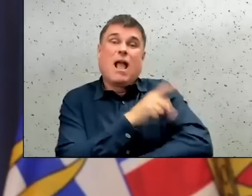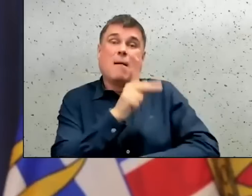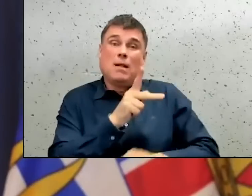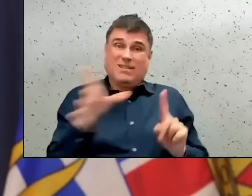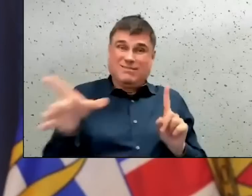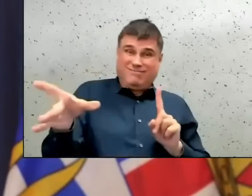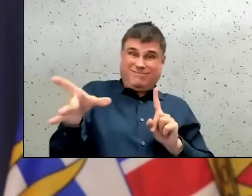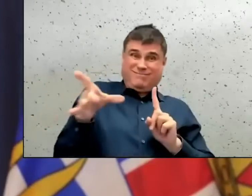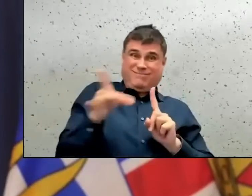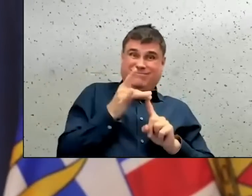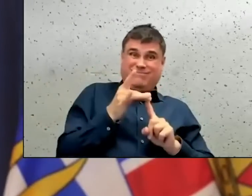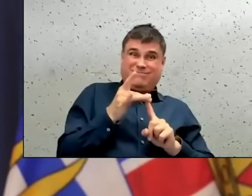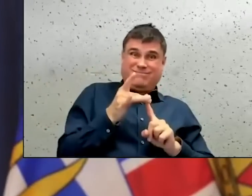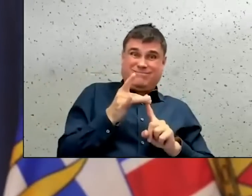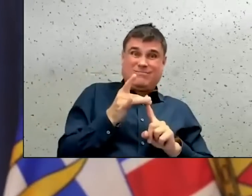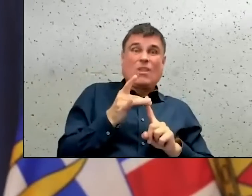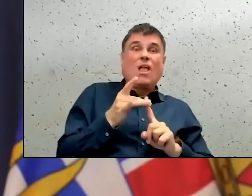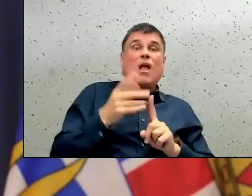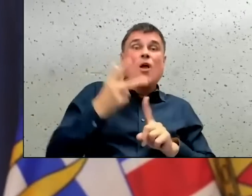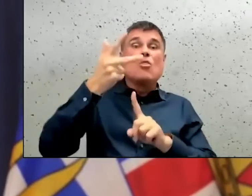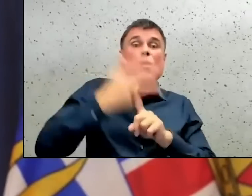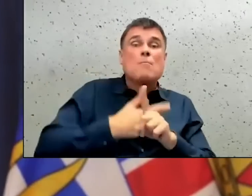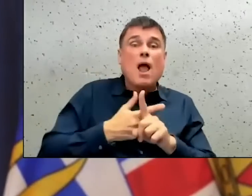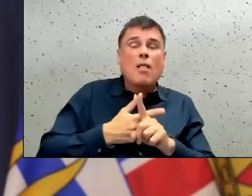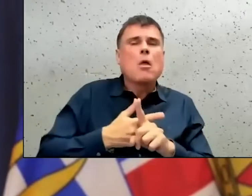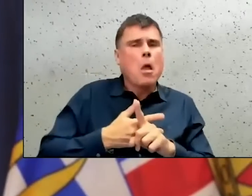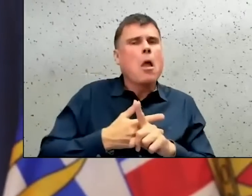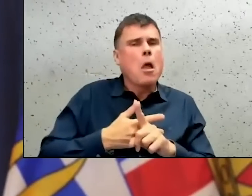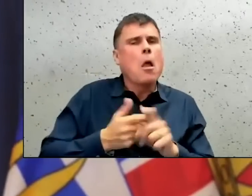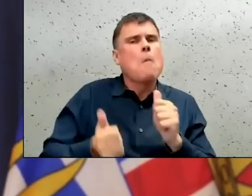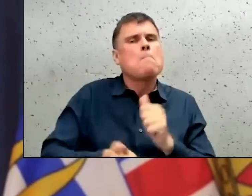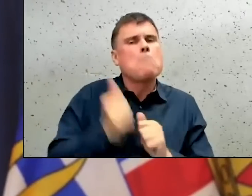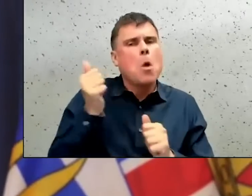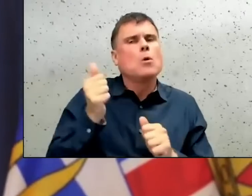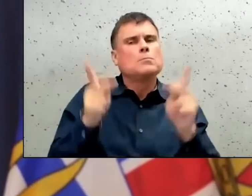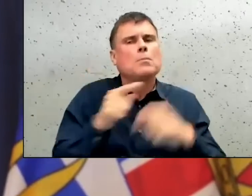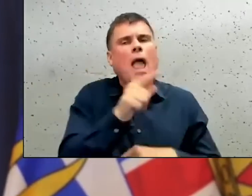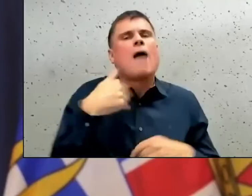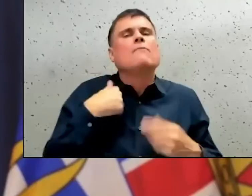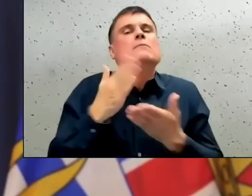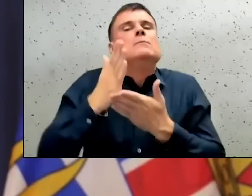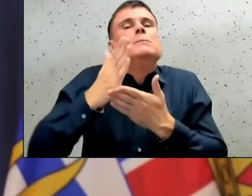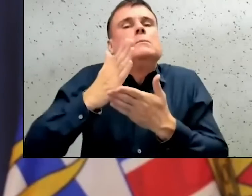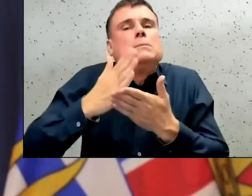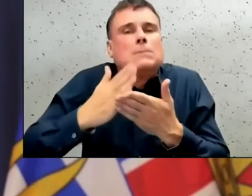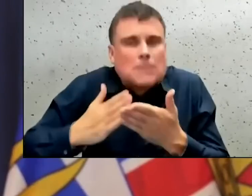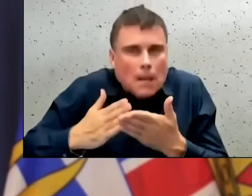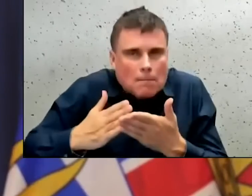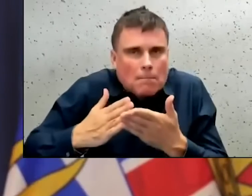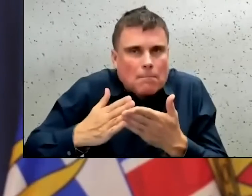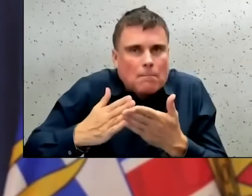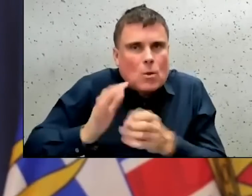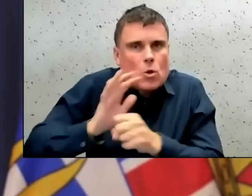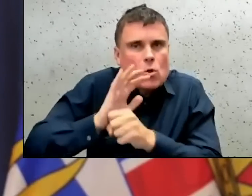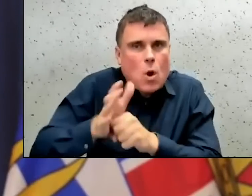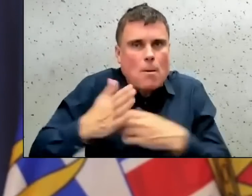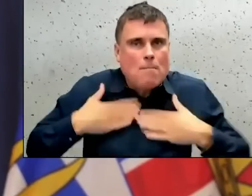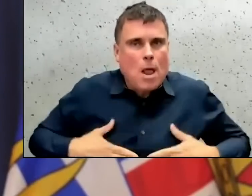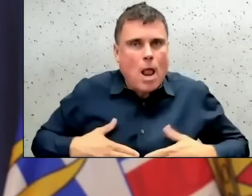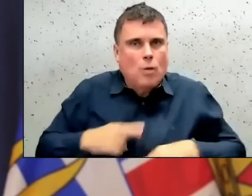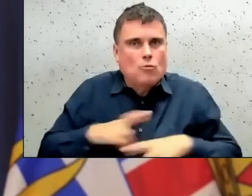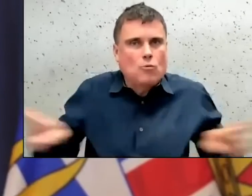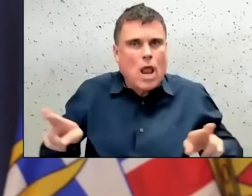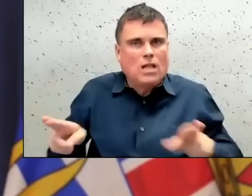months because we knew that most of them had some degree of protection against this virus. But we've also seen studies that